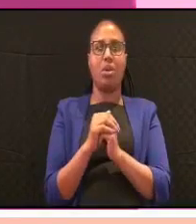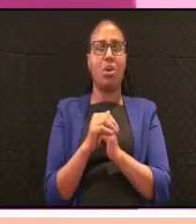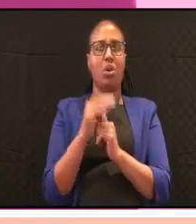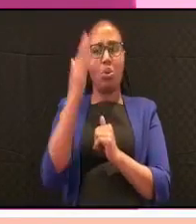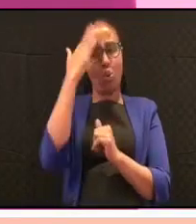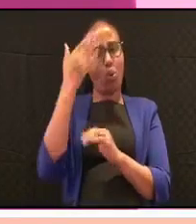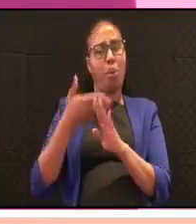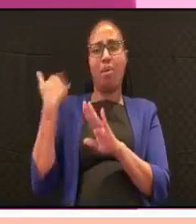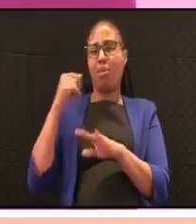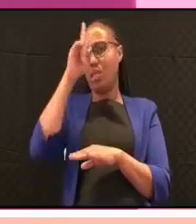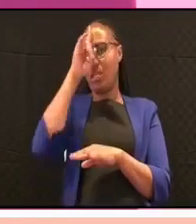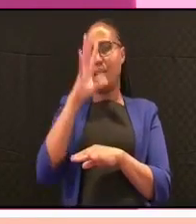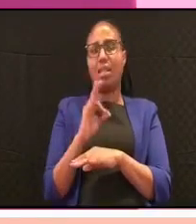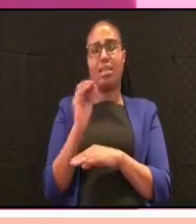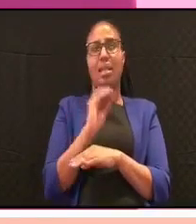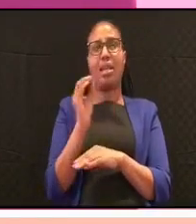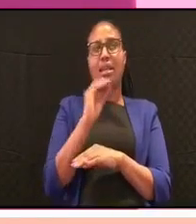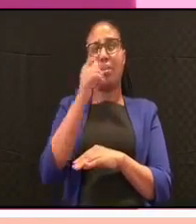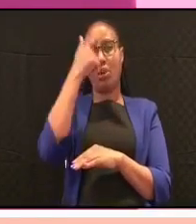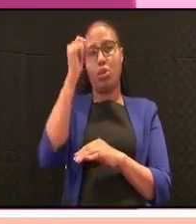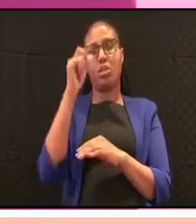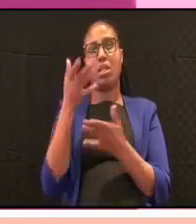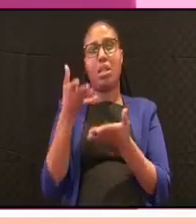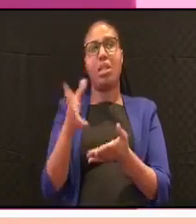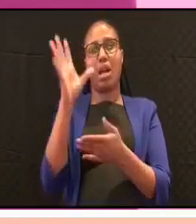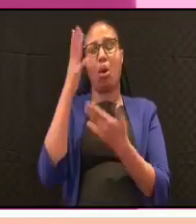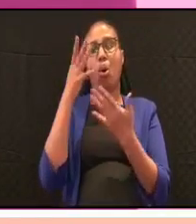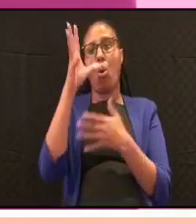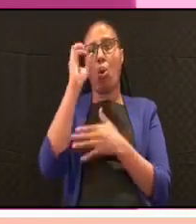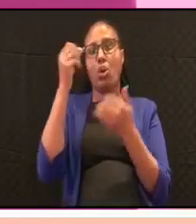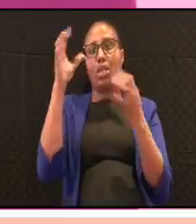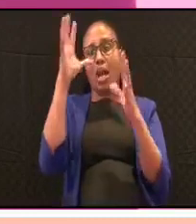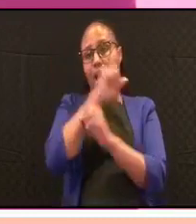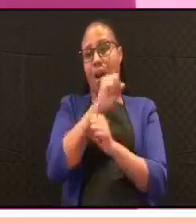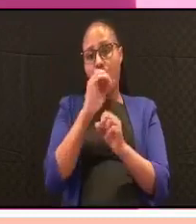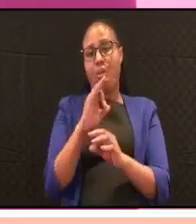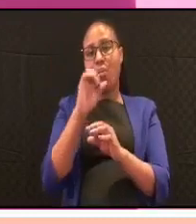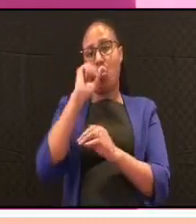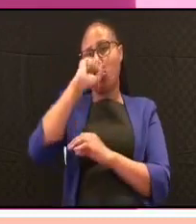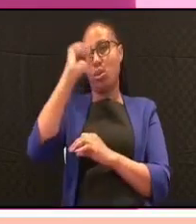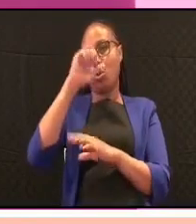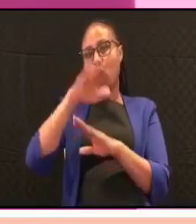serious because there was lack of political goodwill.